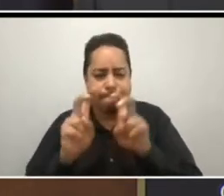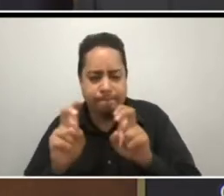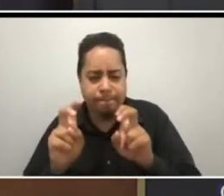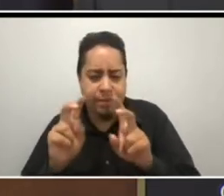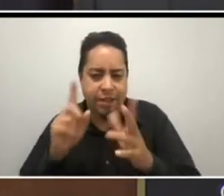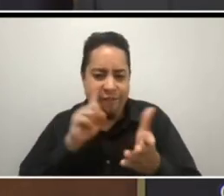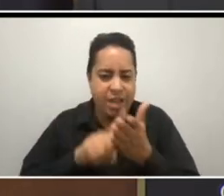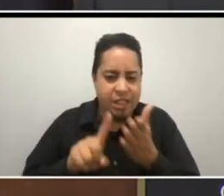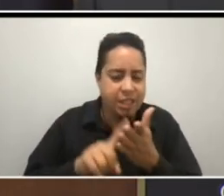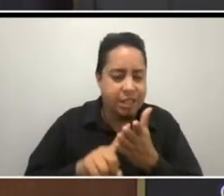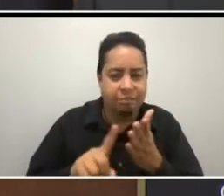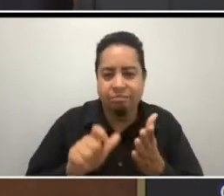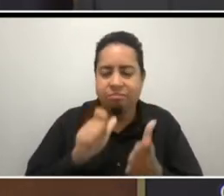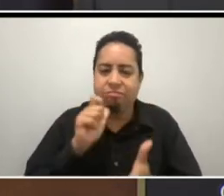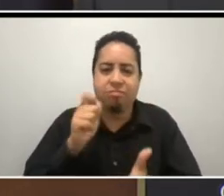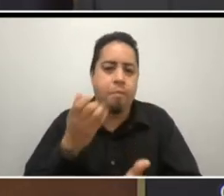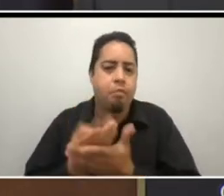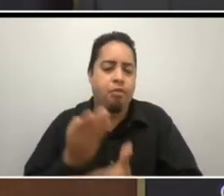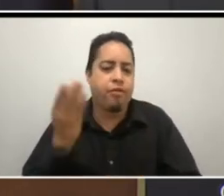Pack.